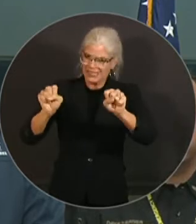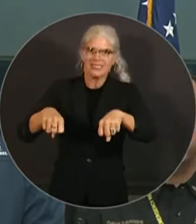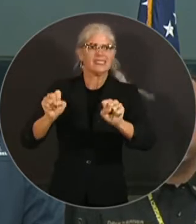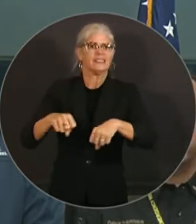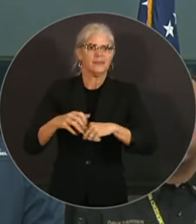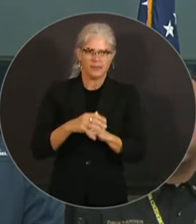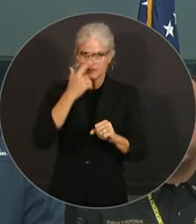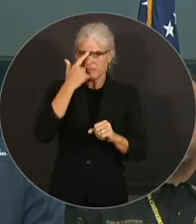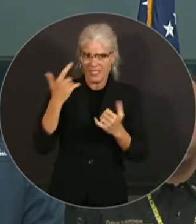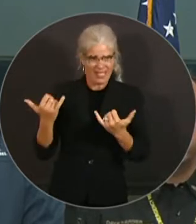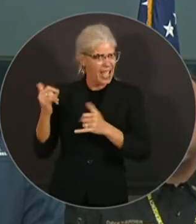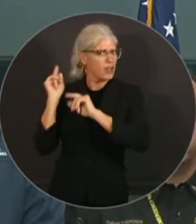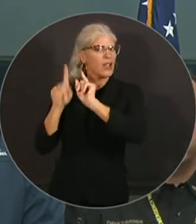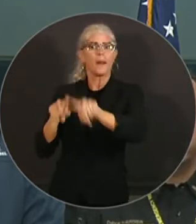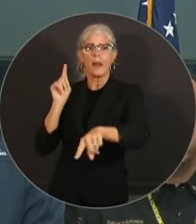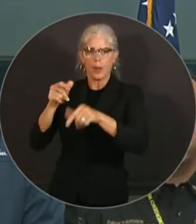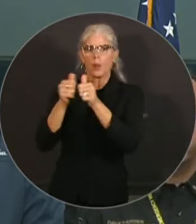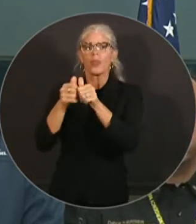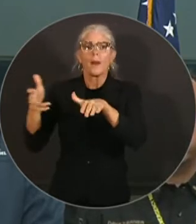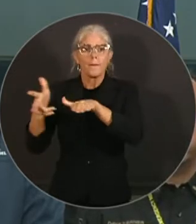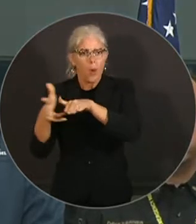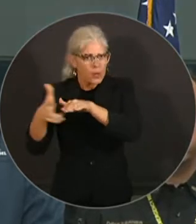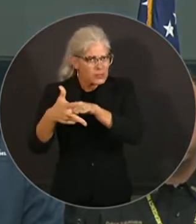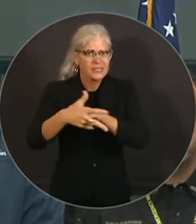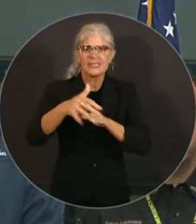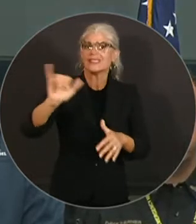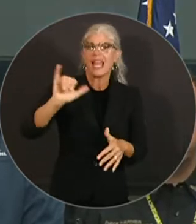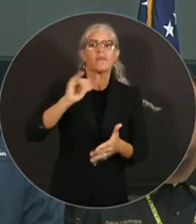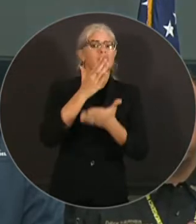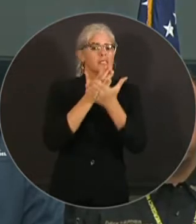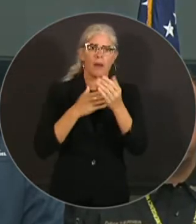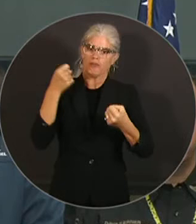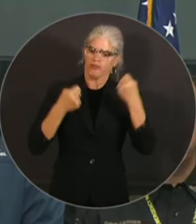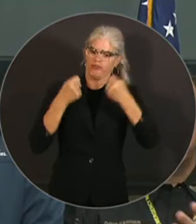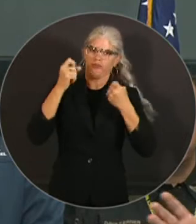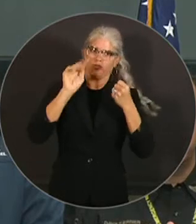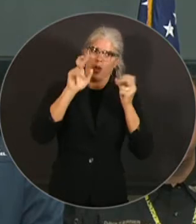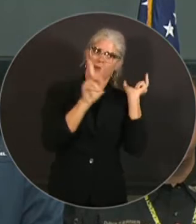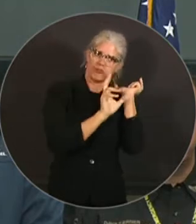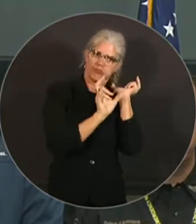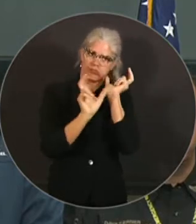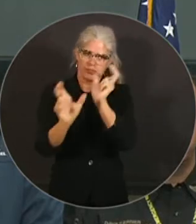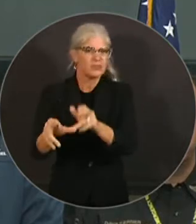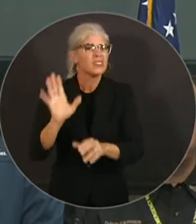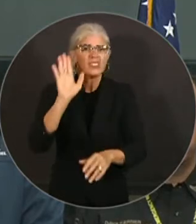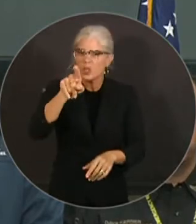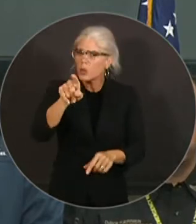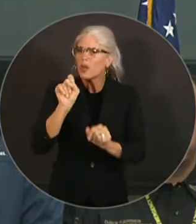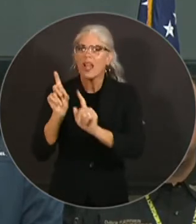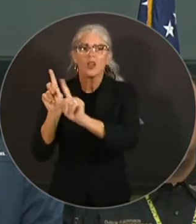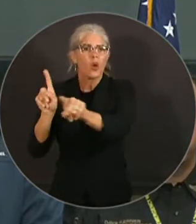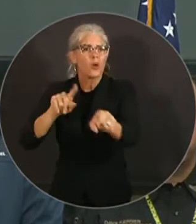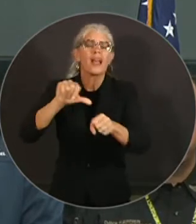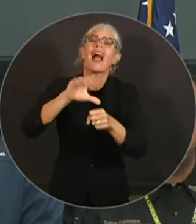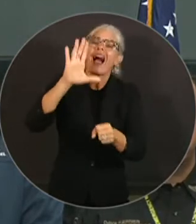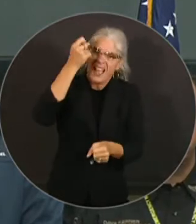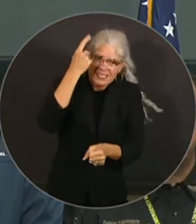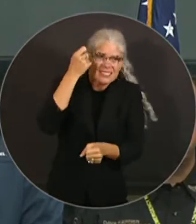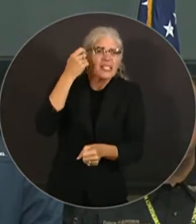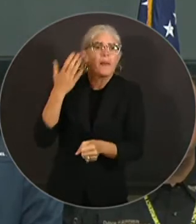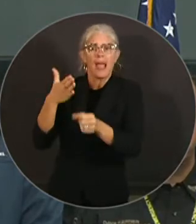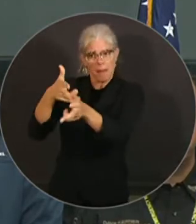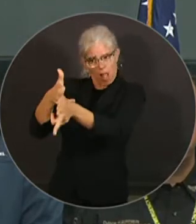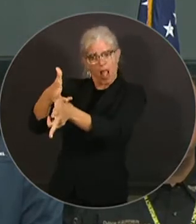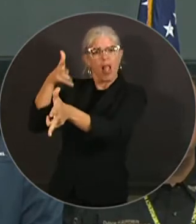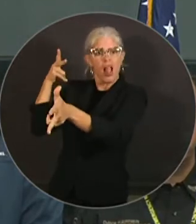ports. We have some coming on the ground, so people can go. You may be in a line, but if your gas station runs out,